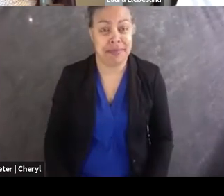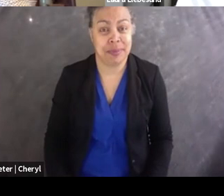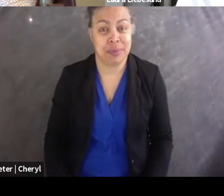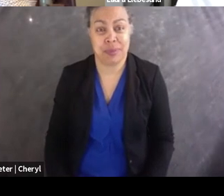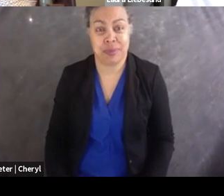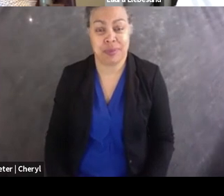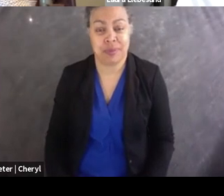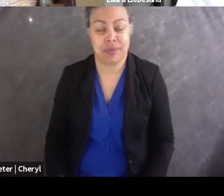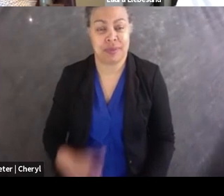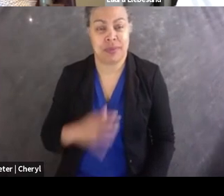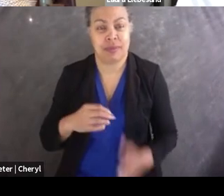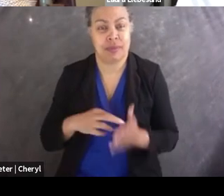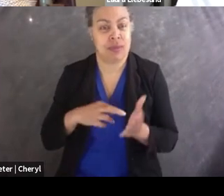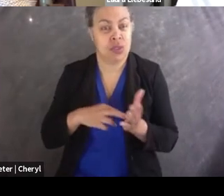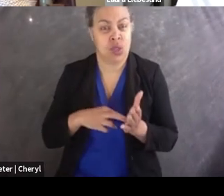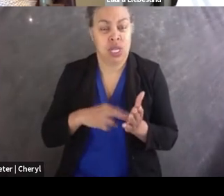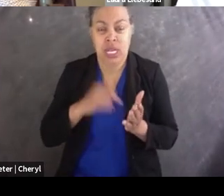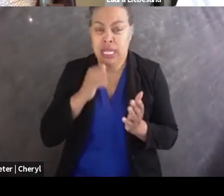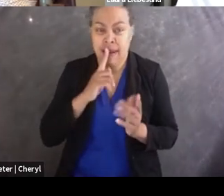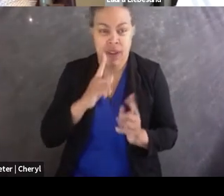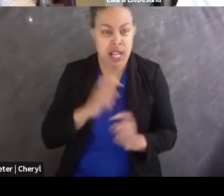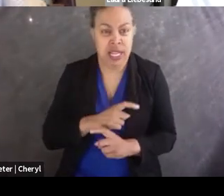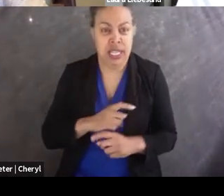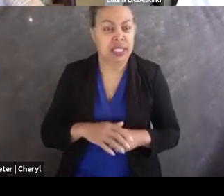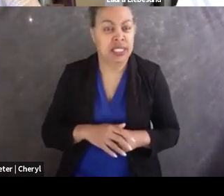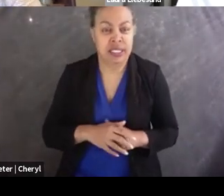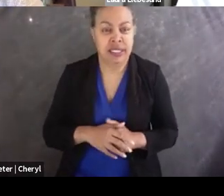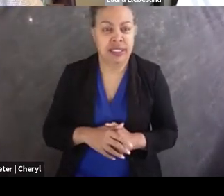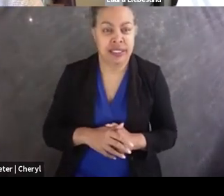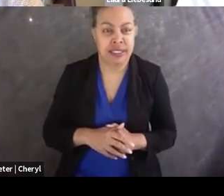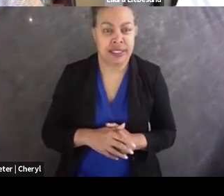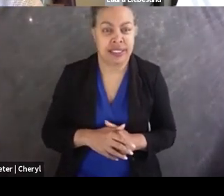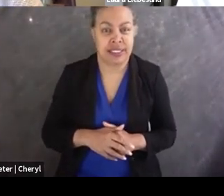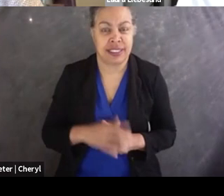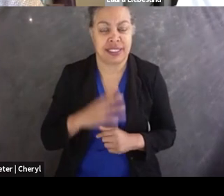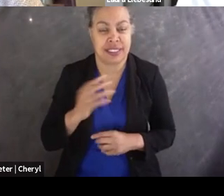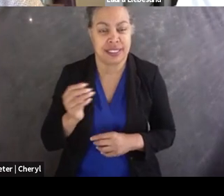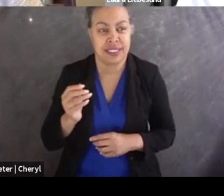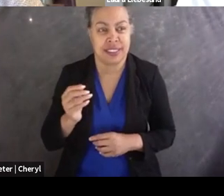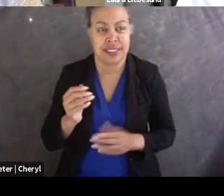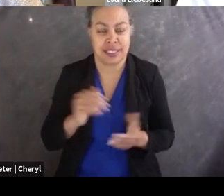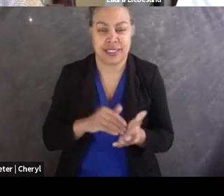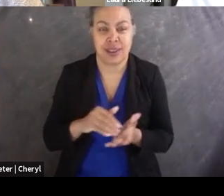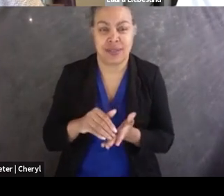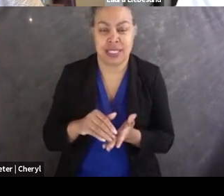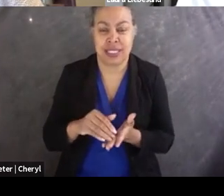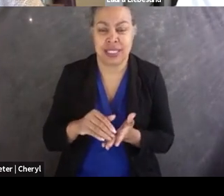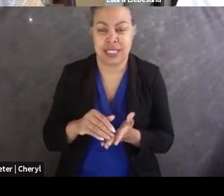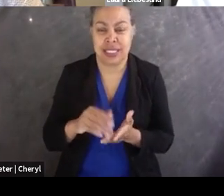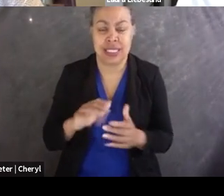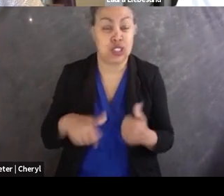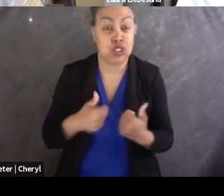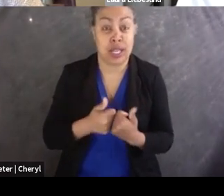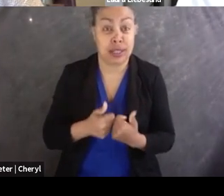and you know, the rules were not that complicated. In many cases, it was mostly, the challenge was